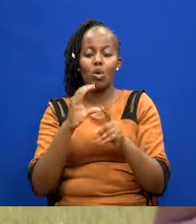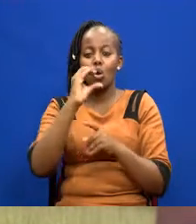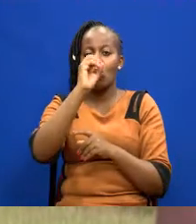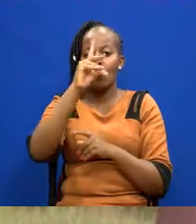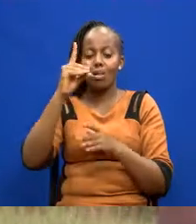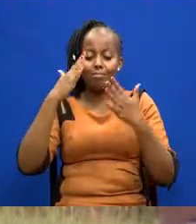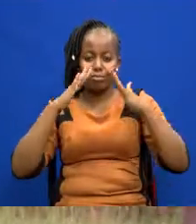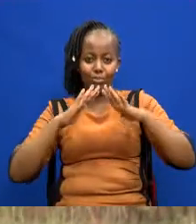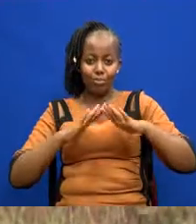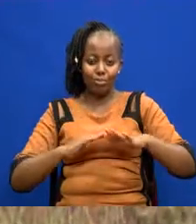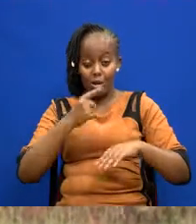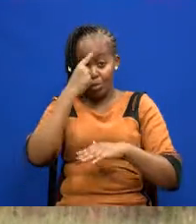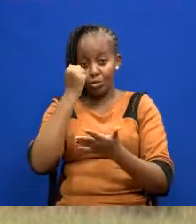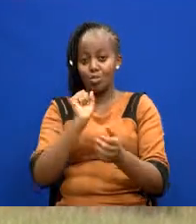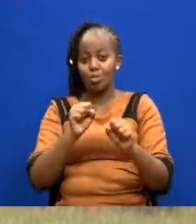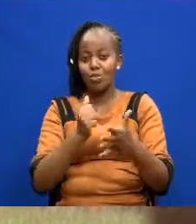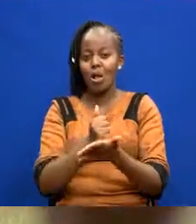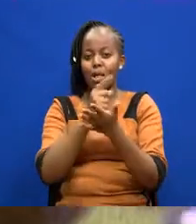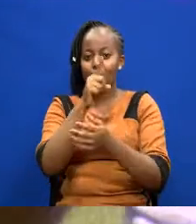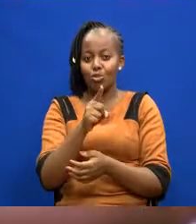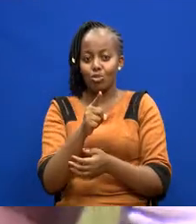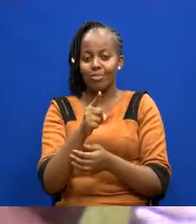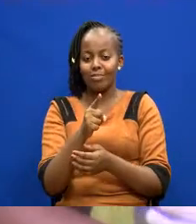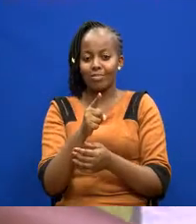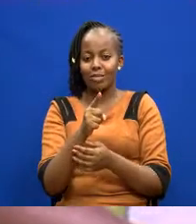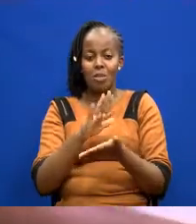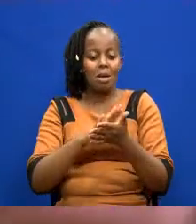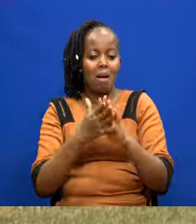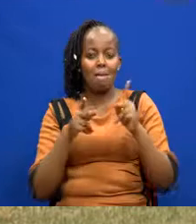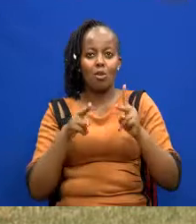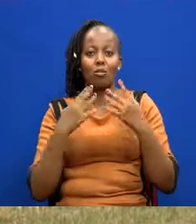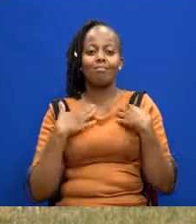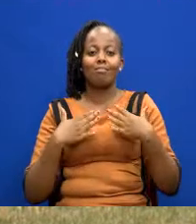to do a cool down because it will help you bring you back to normalcy.